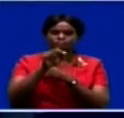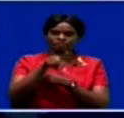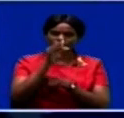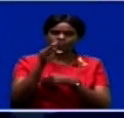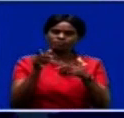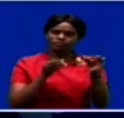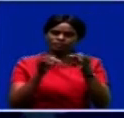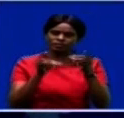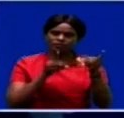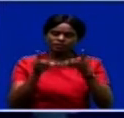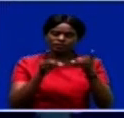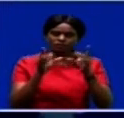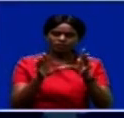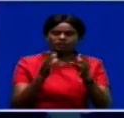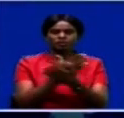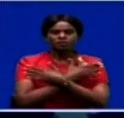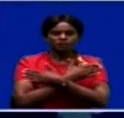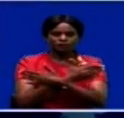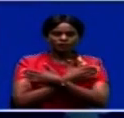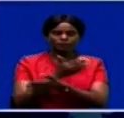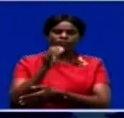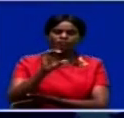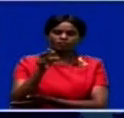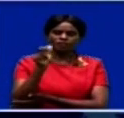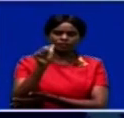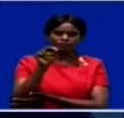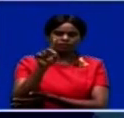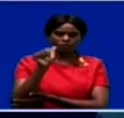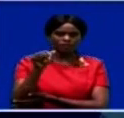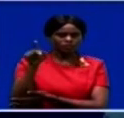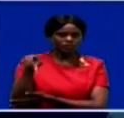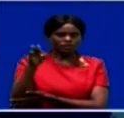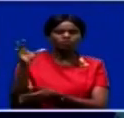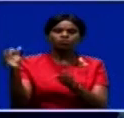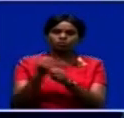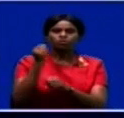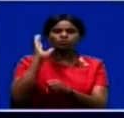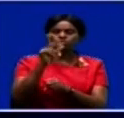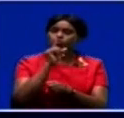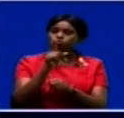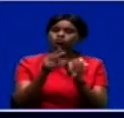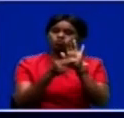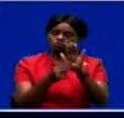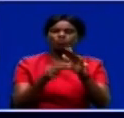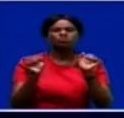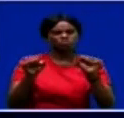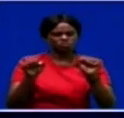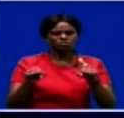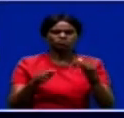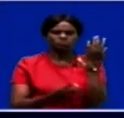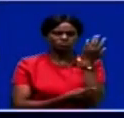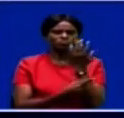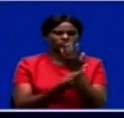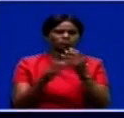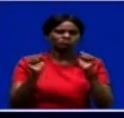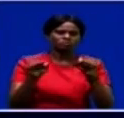Media Director Sunday Chanda says he's confident that his party will win because it has shown that it is able to take